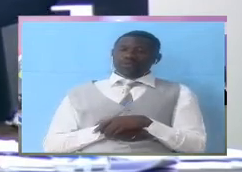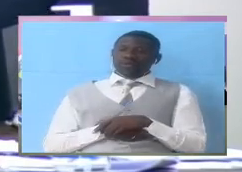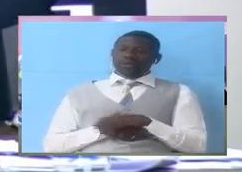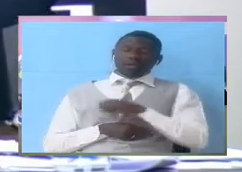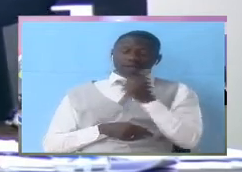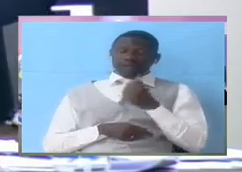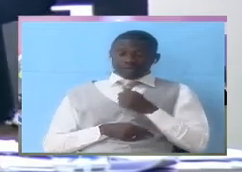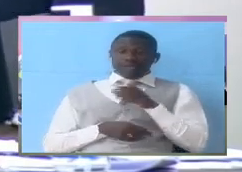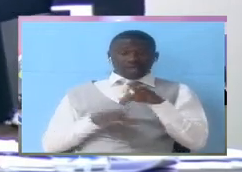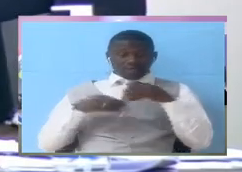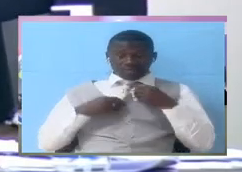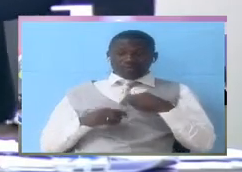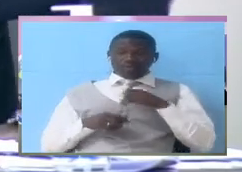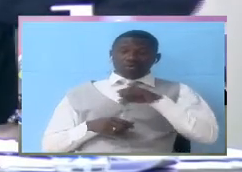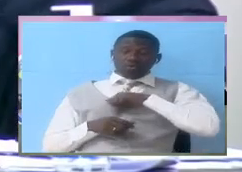to be